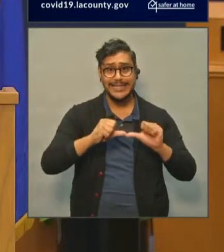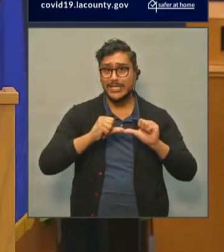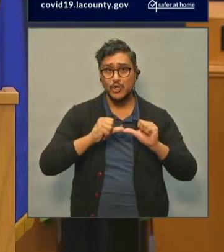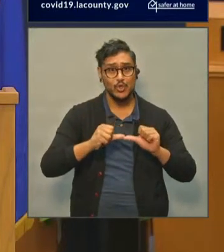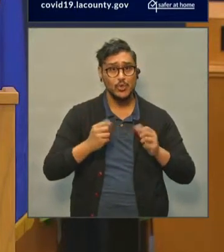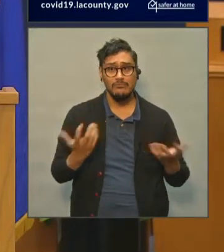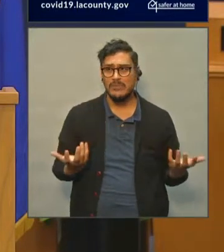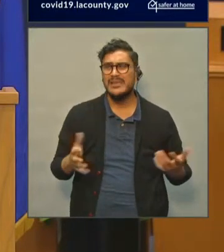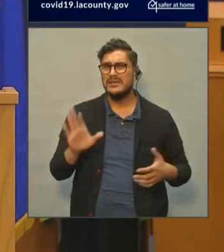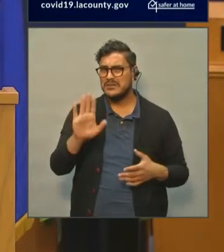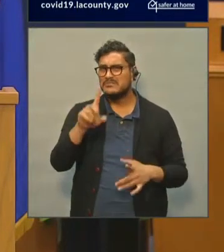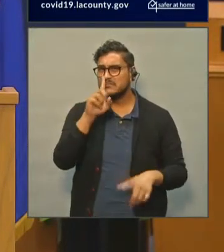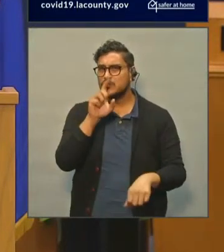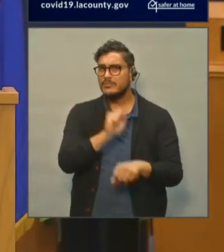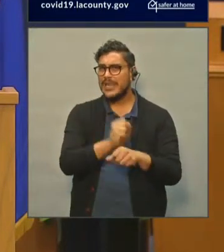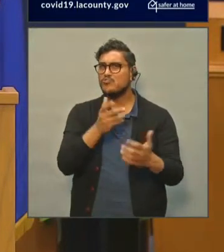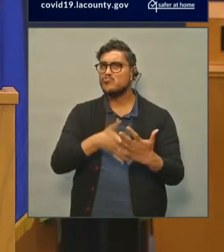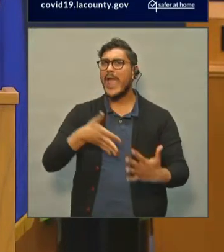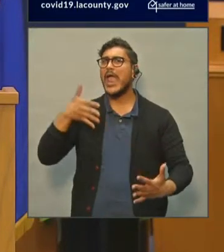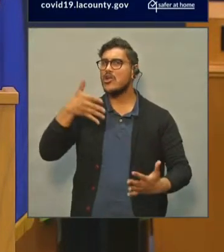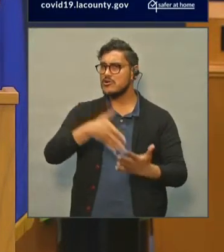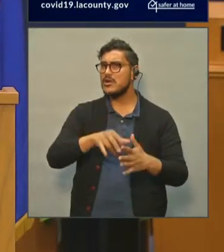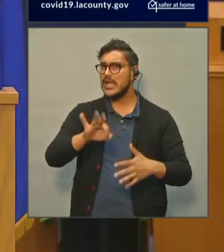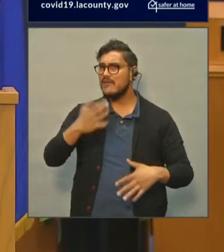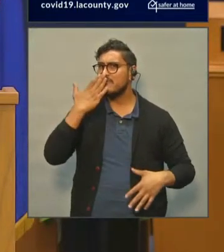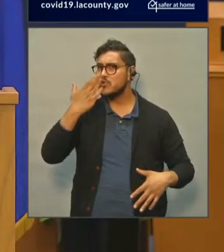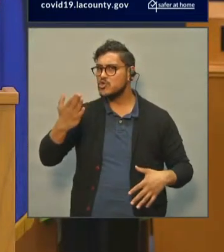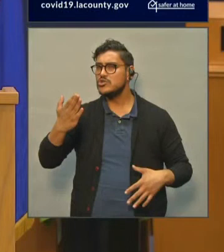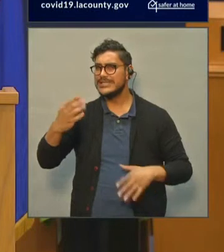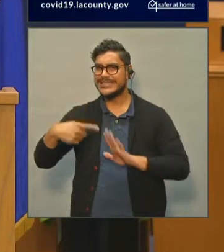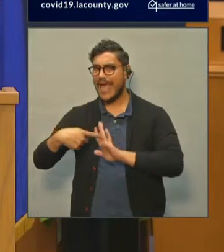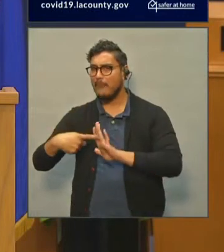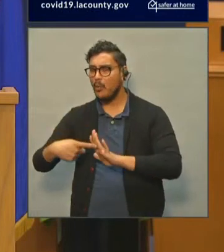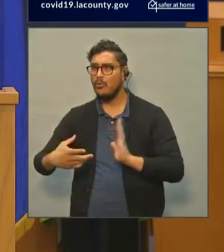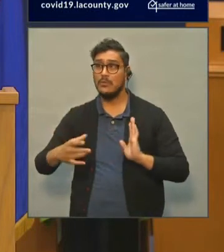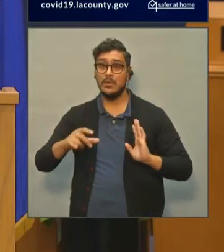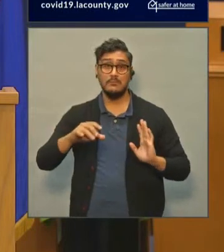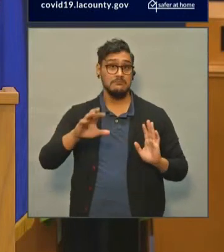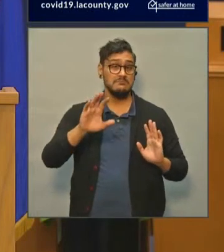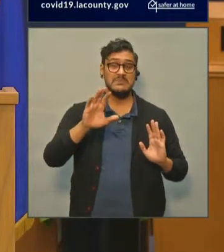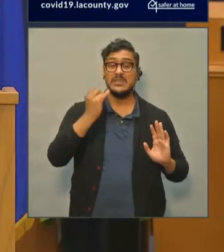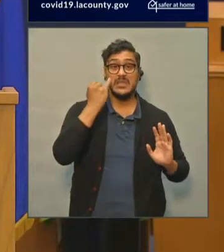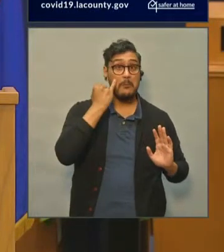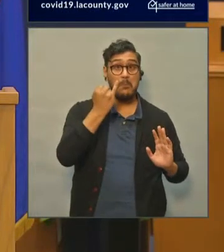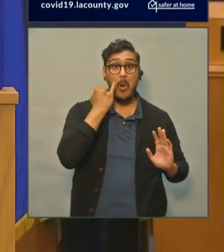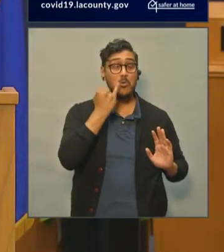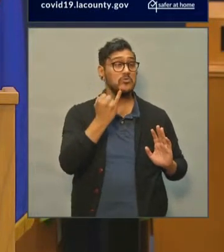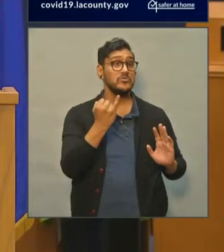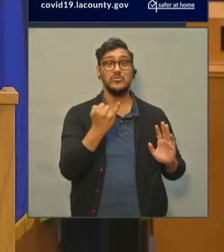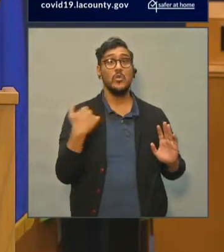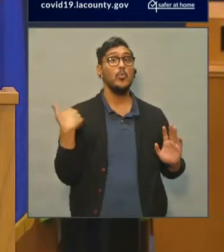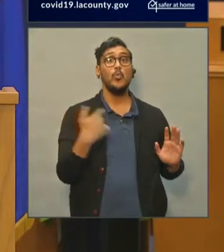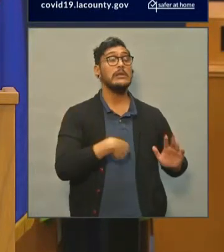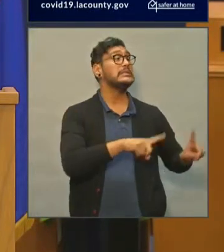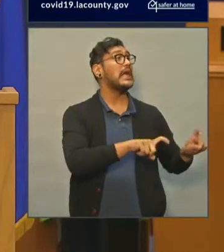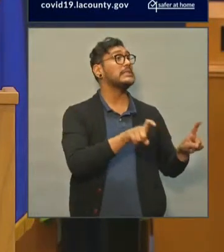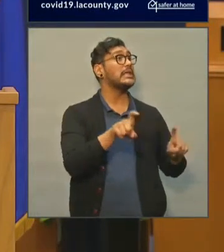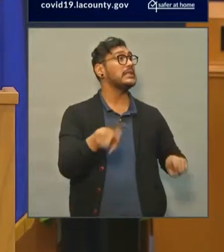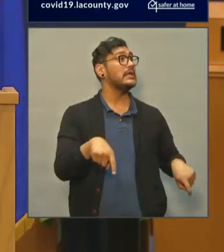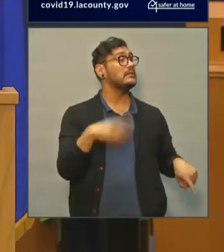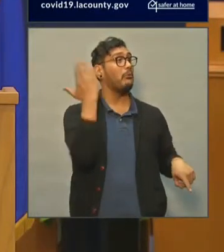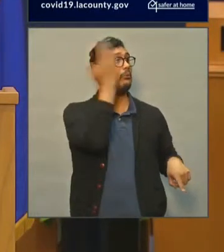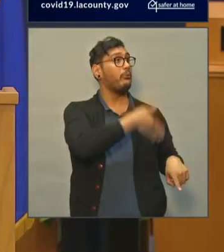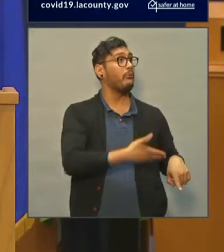You do a good sampling that if there are cases that you don't find them, and I think